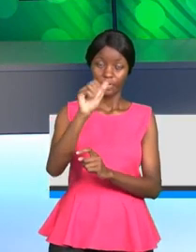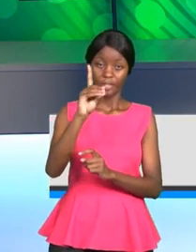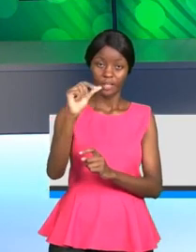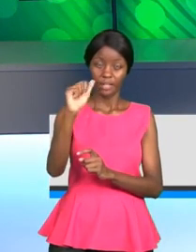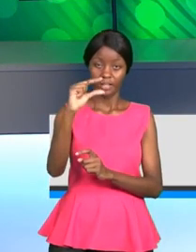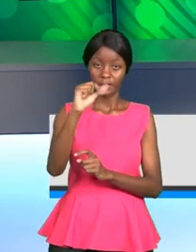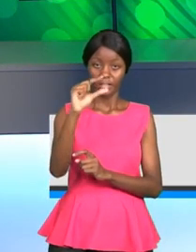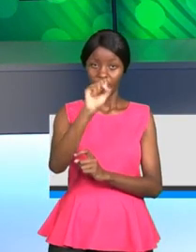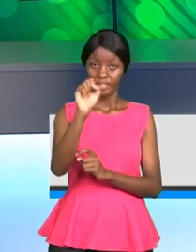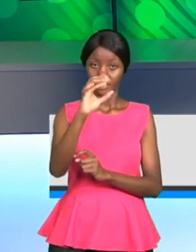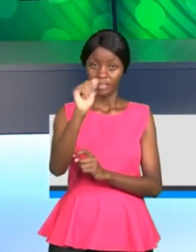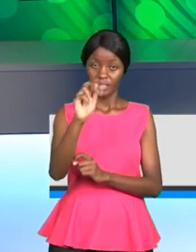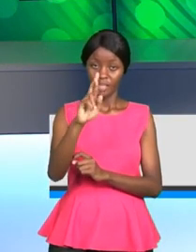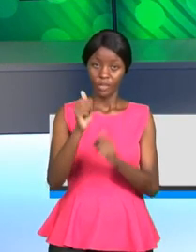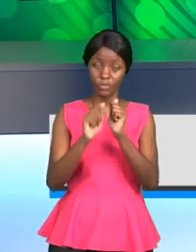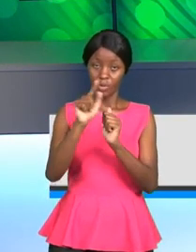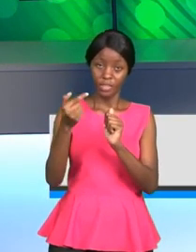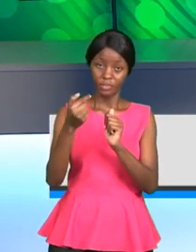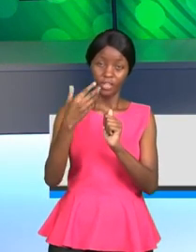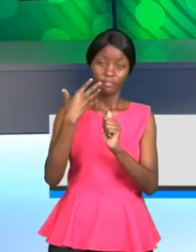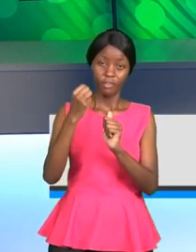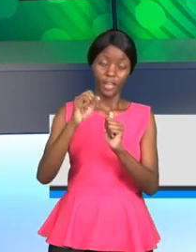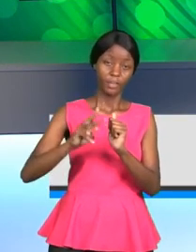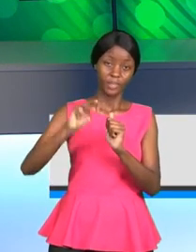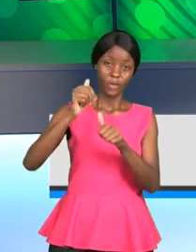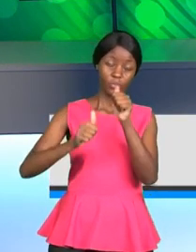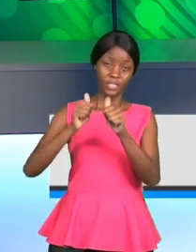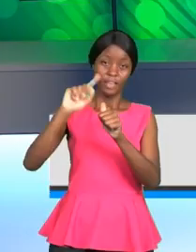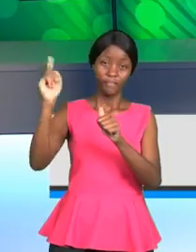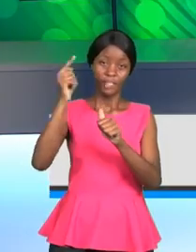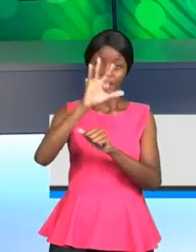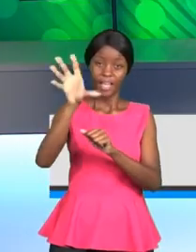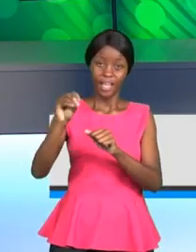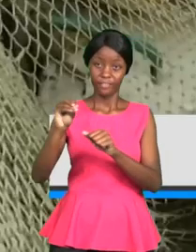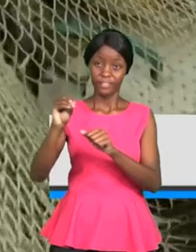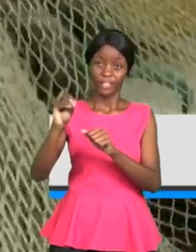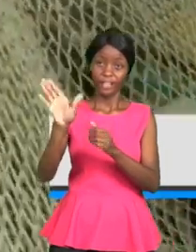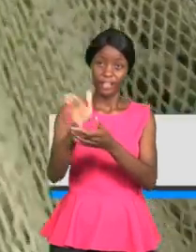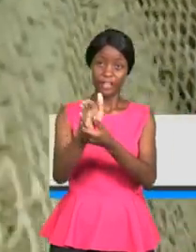of 1,400 meters boasts Africa's first and only caviar farm.